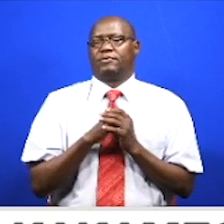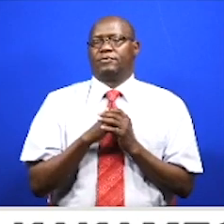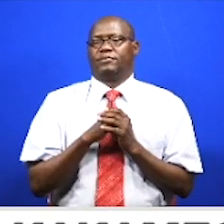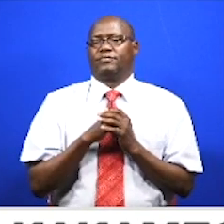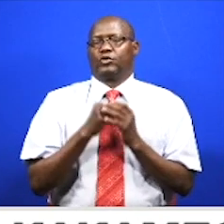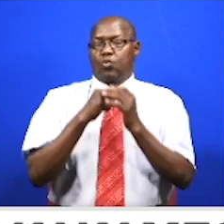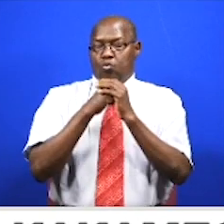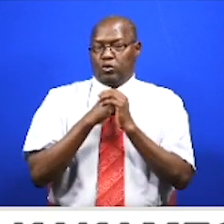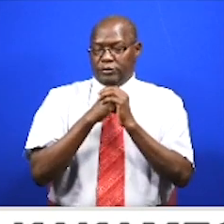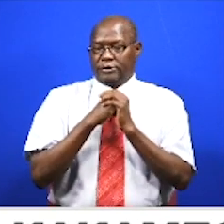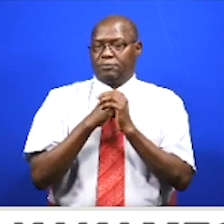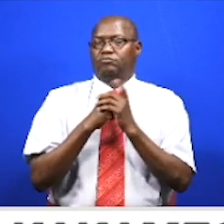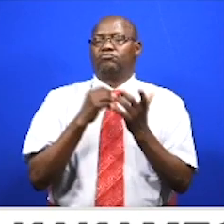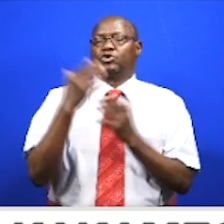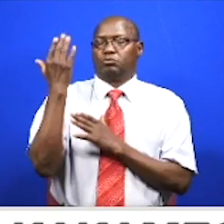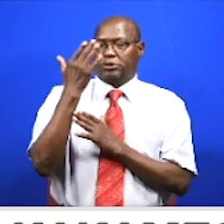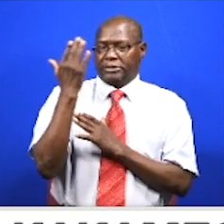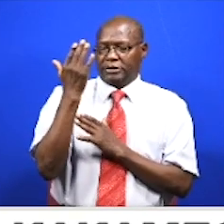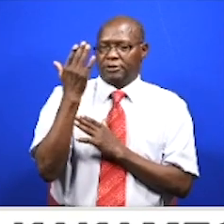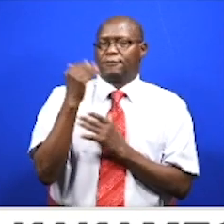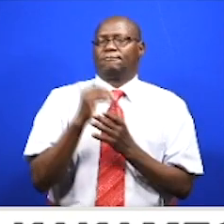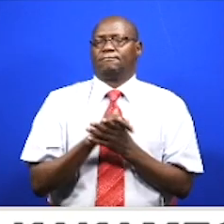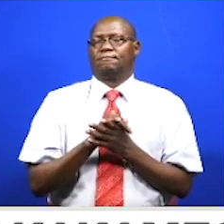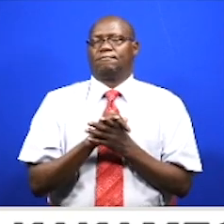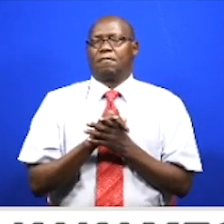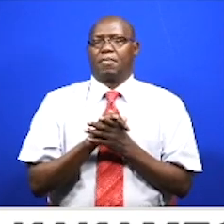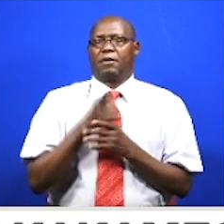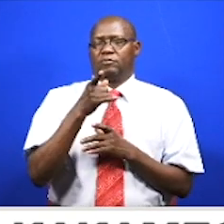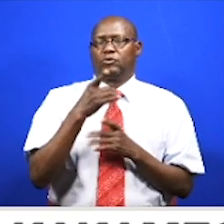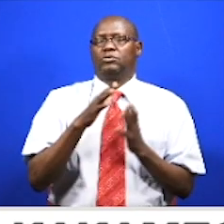the worship and the preachings, and it has really impacted me.